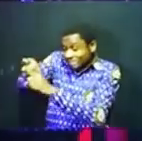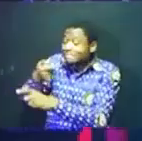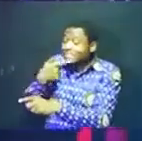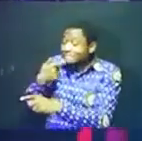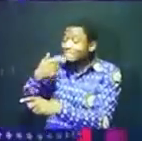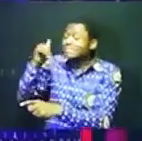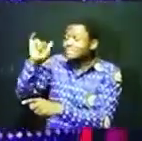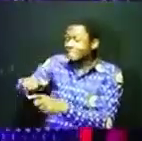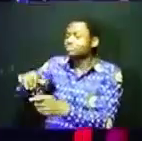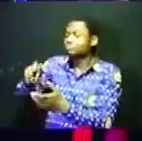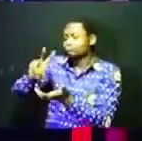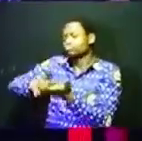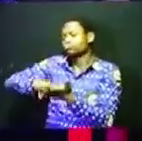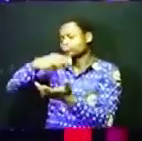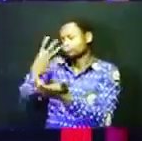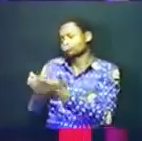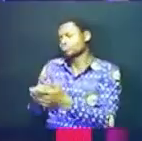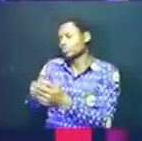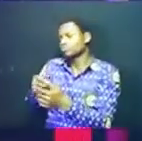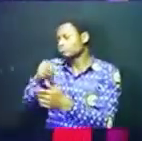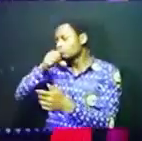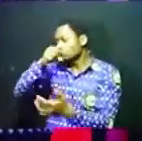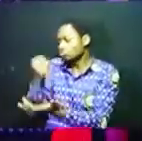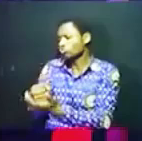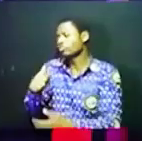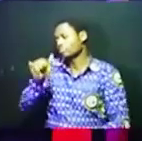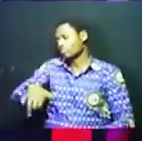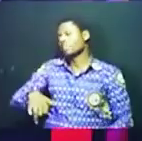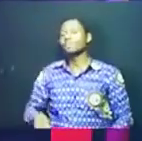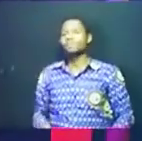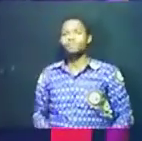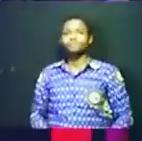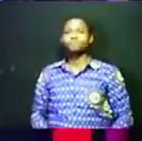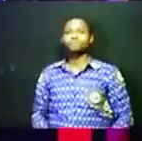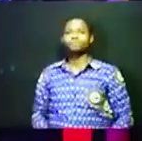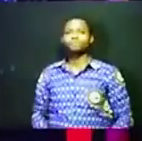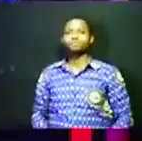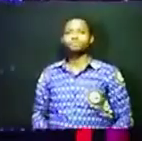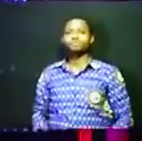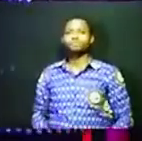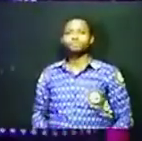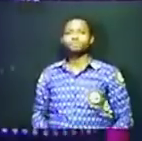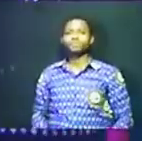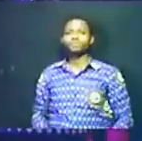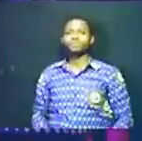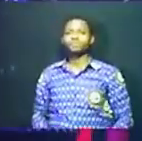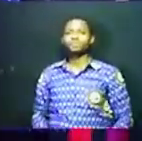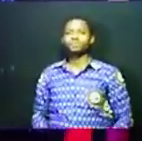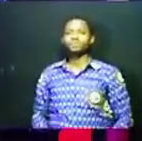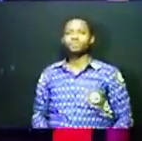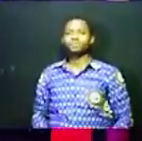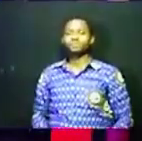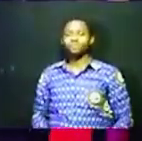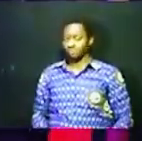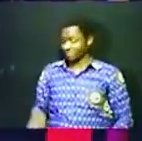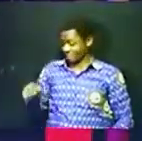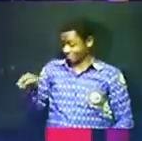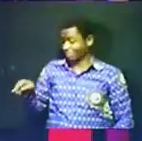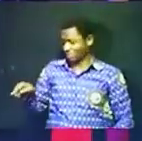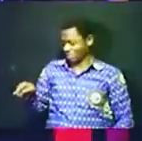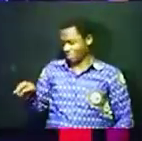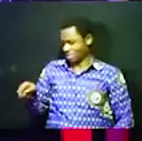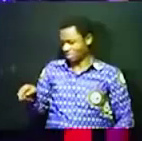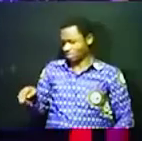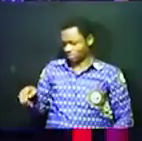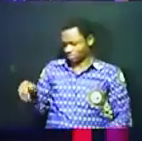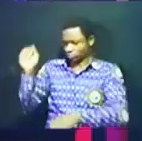the actress say, Yesu, a wasoreno, a yenia, Ura Nankasakaya, what you will look at something. This one beats all arguments. Now, we,